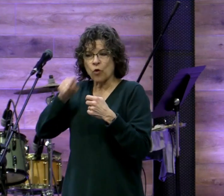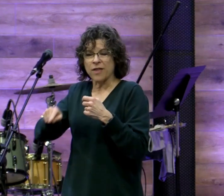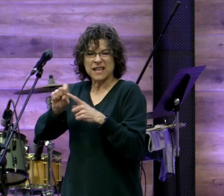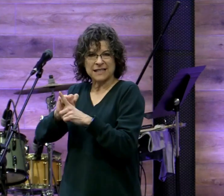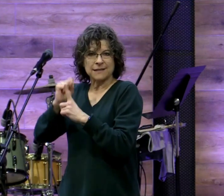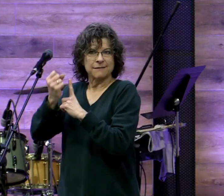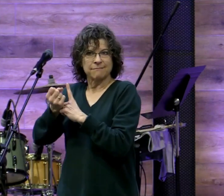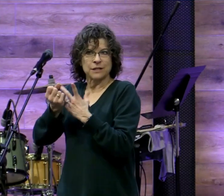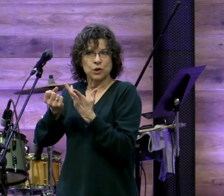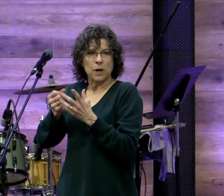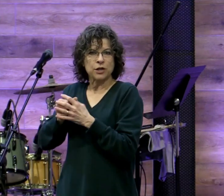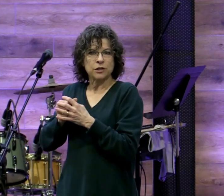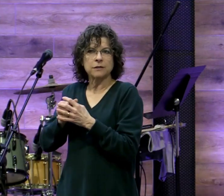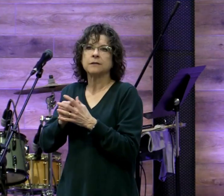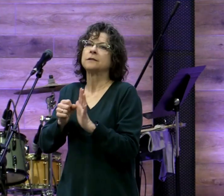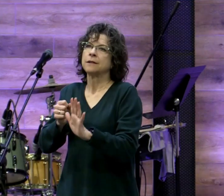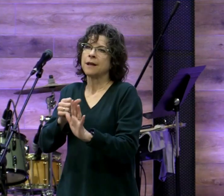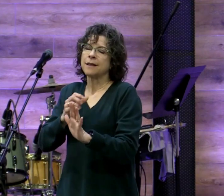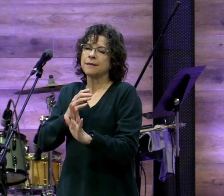It's a freedom that can be laid down.